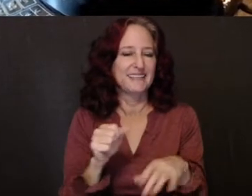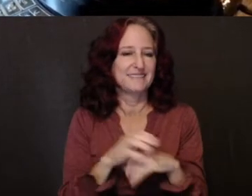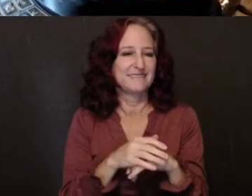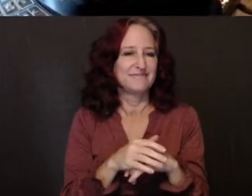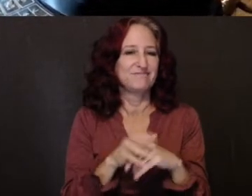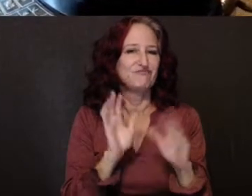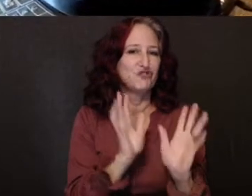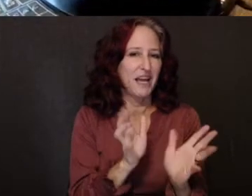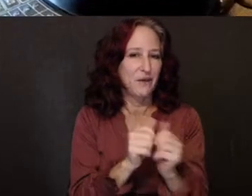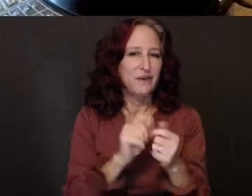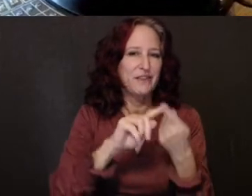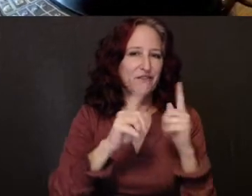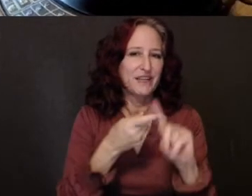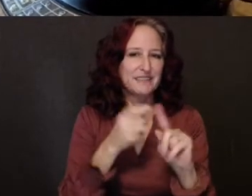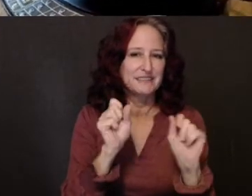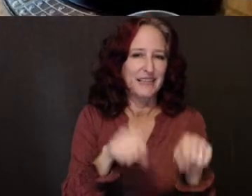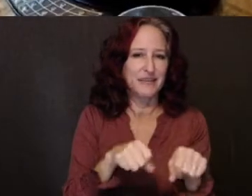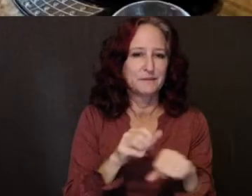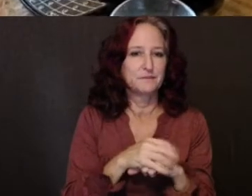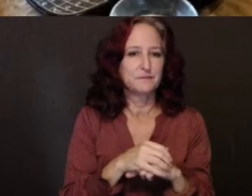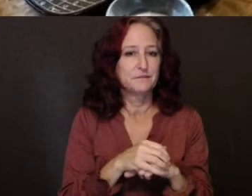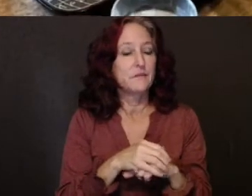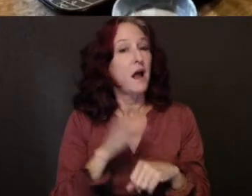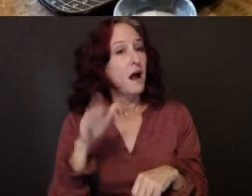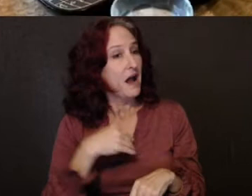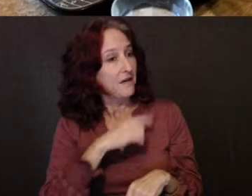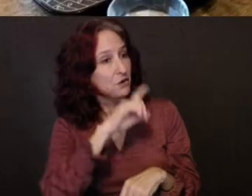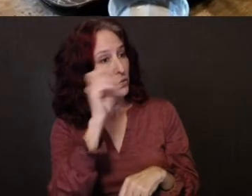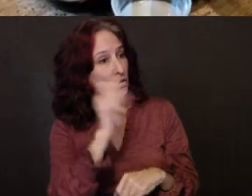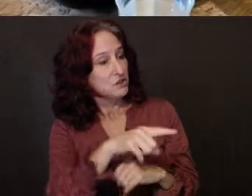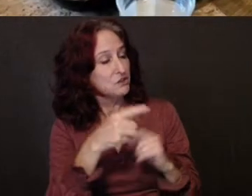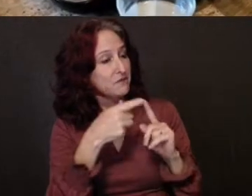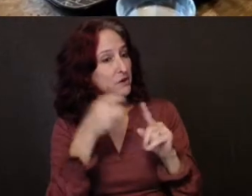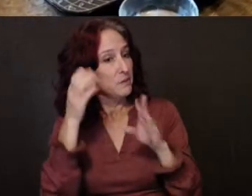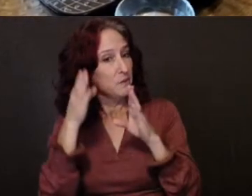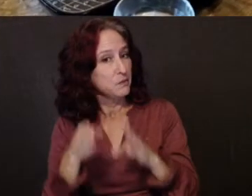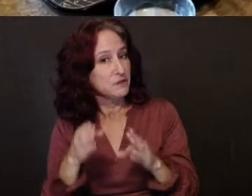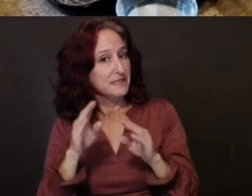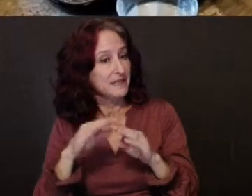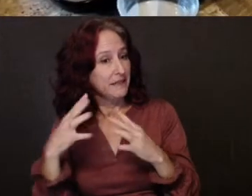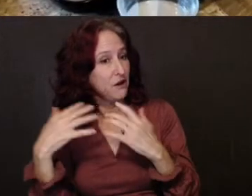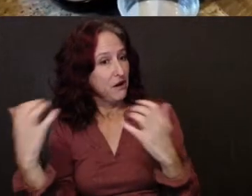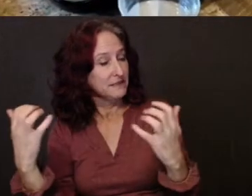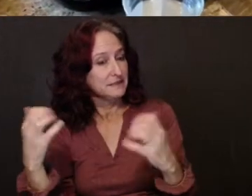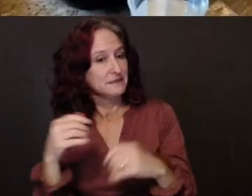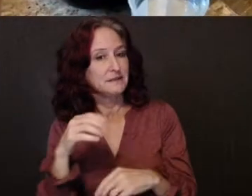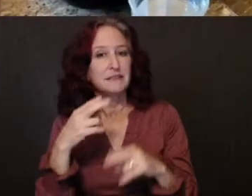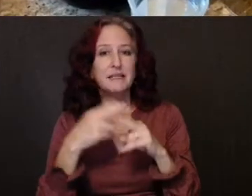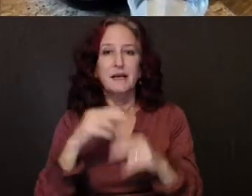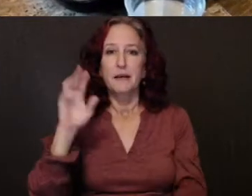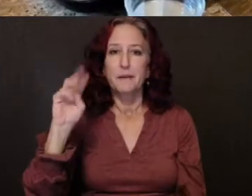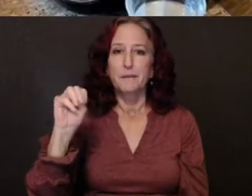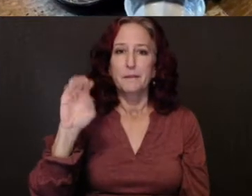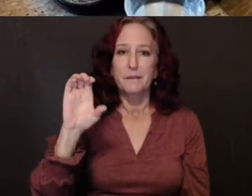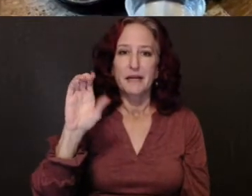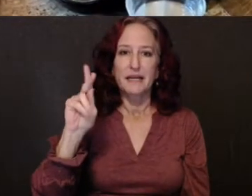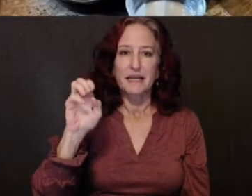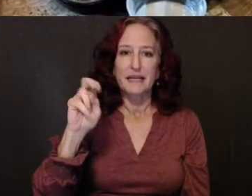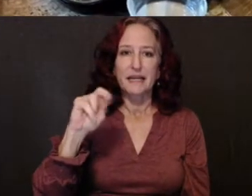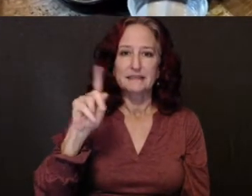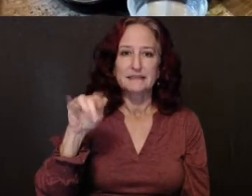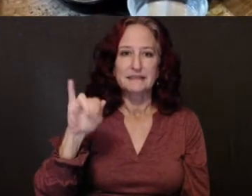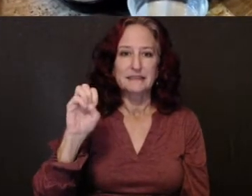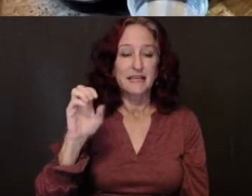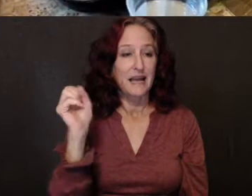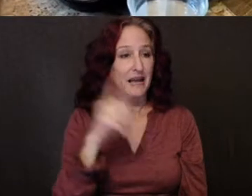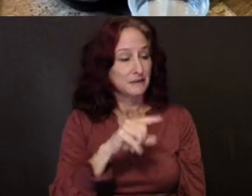me. Once I not quite yet. Once I get the wine going. Actually, you can open up this wine for me and get that thing ready to go.